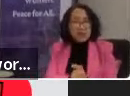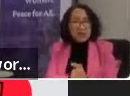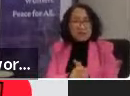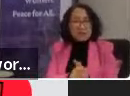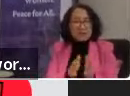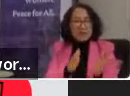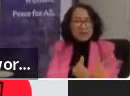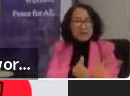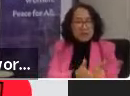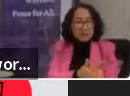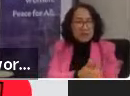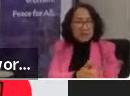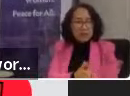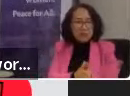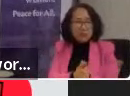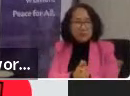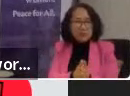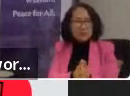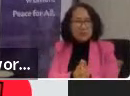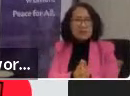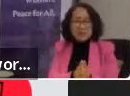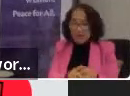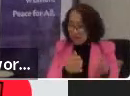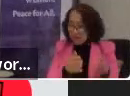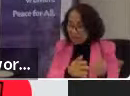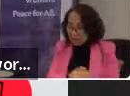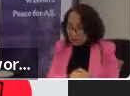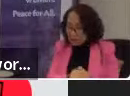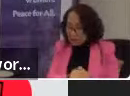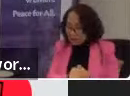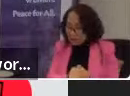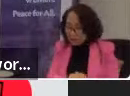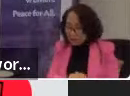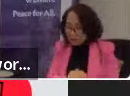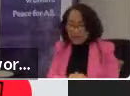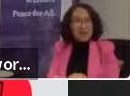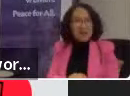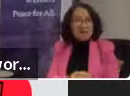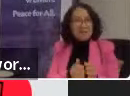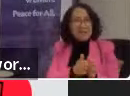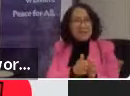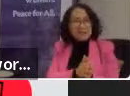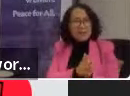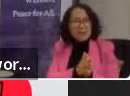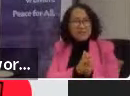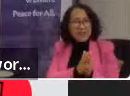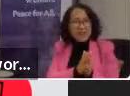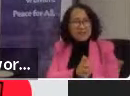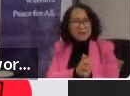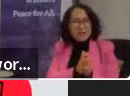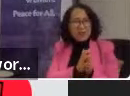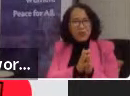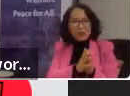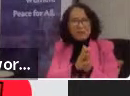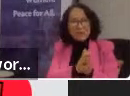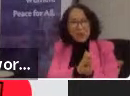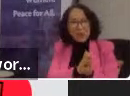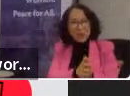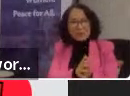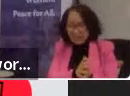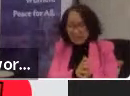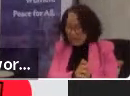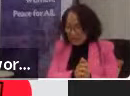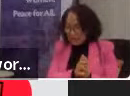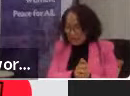these trainings, the national media competitions, and the global competition. And very special thanks to our